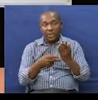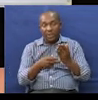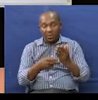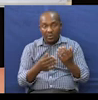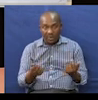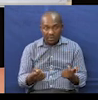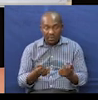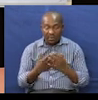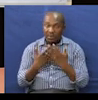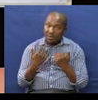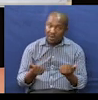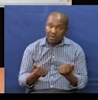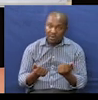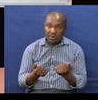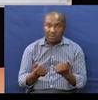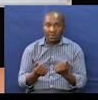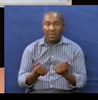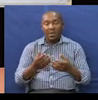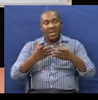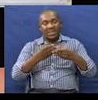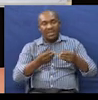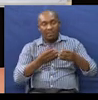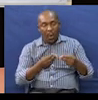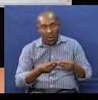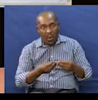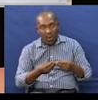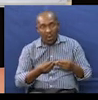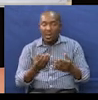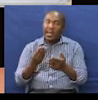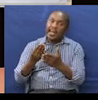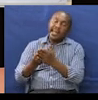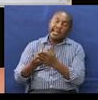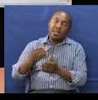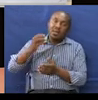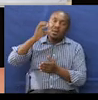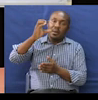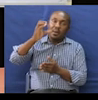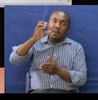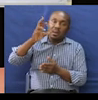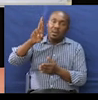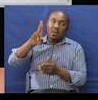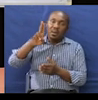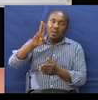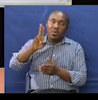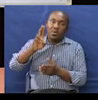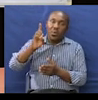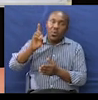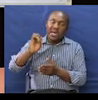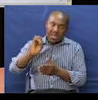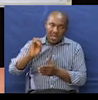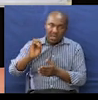was because of the simple and the crude tools of production which were used by these societies. For